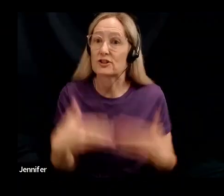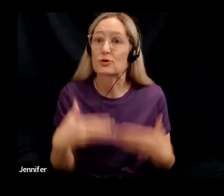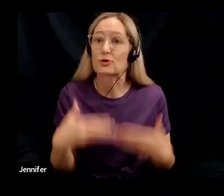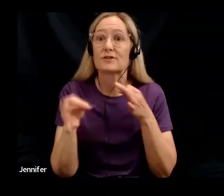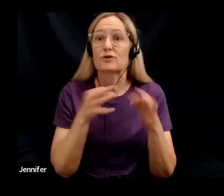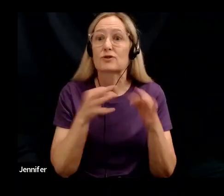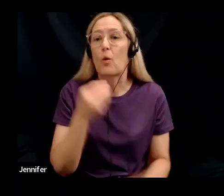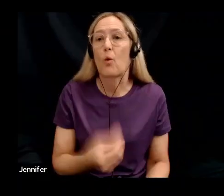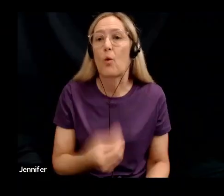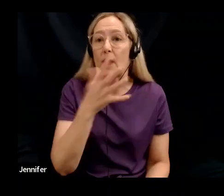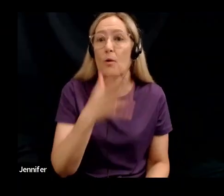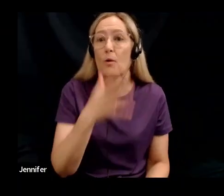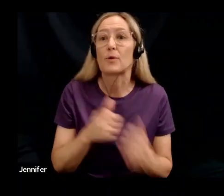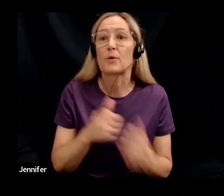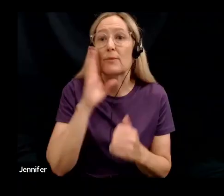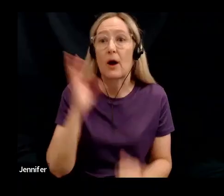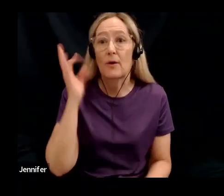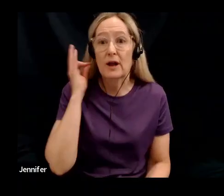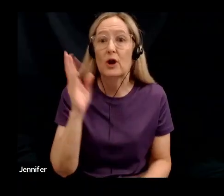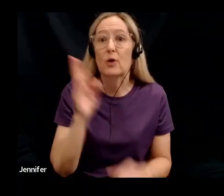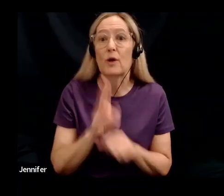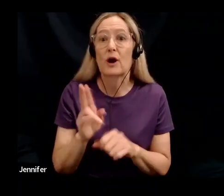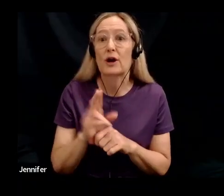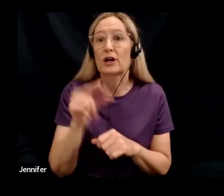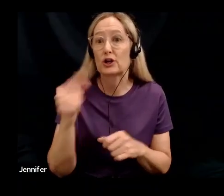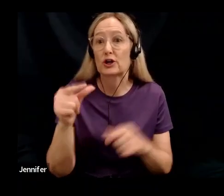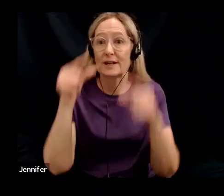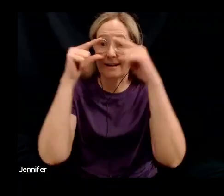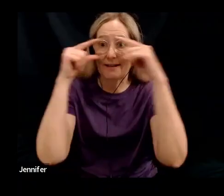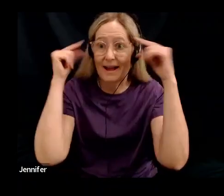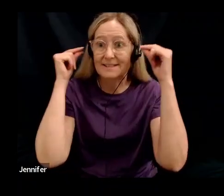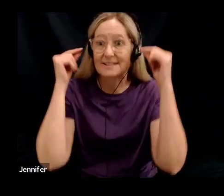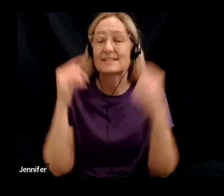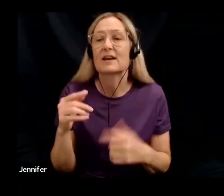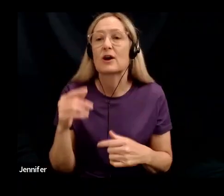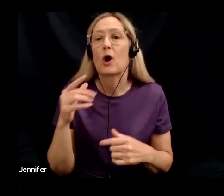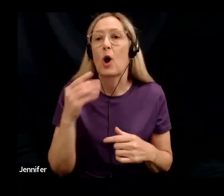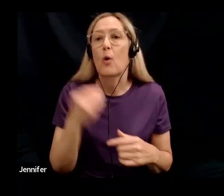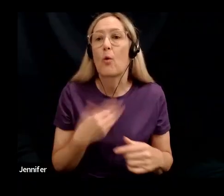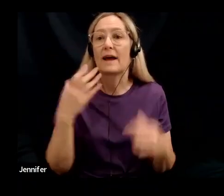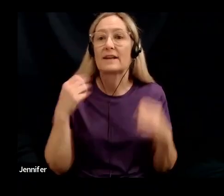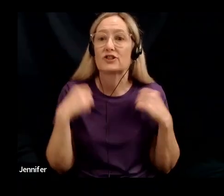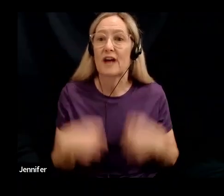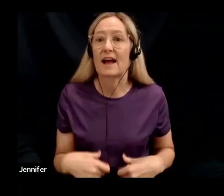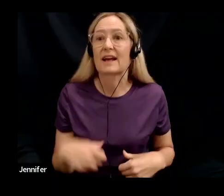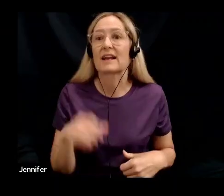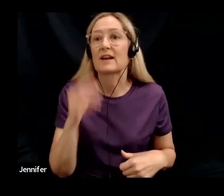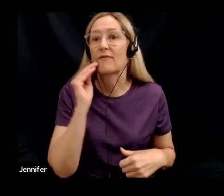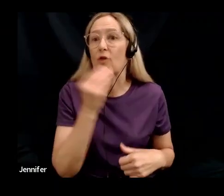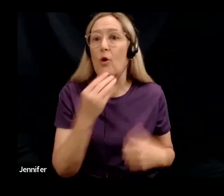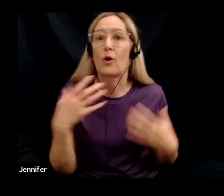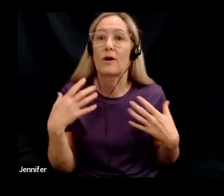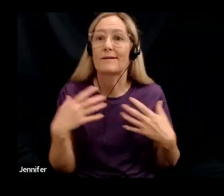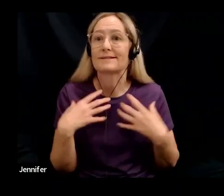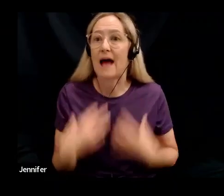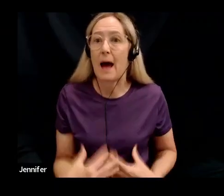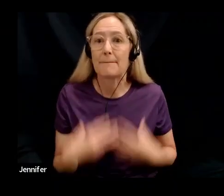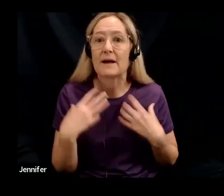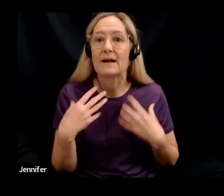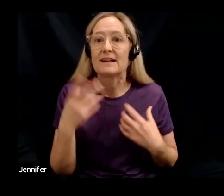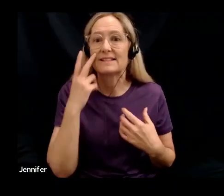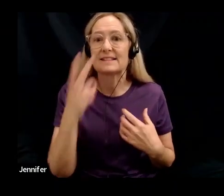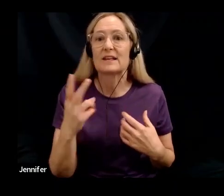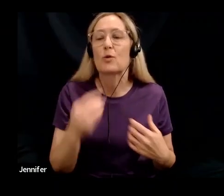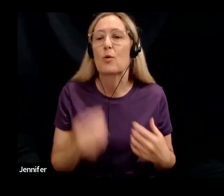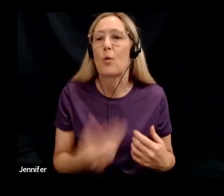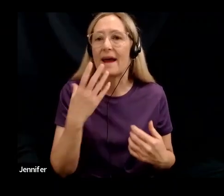white woman with brown hair, wearing green framed glasses, a white jacket, and a floral print top. You might see my little white and orange